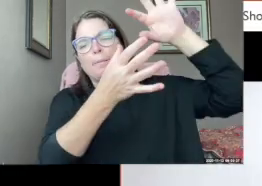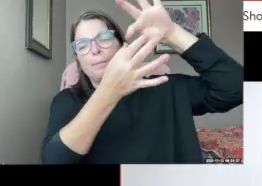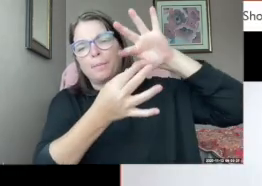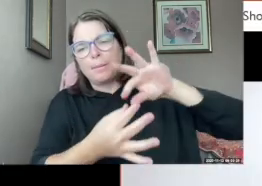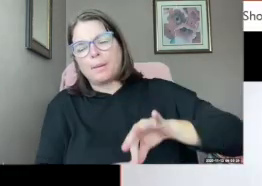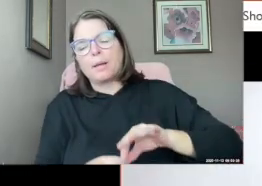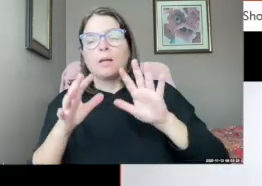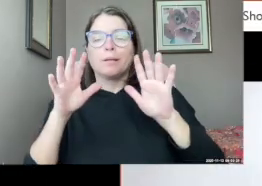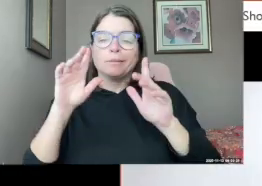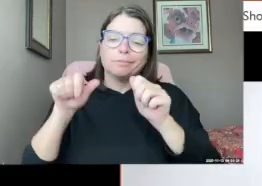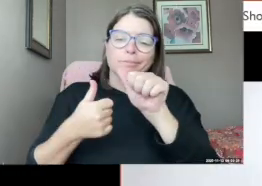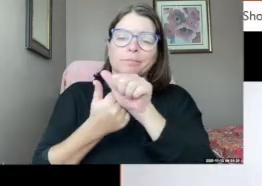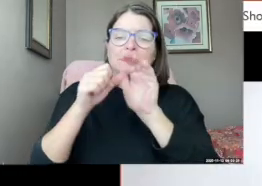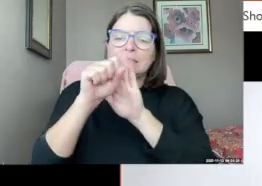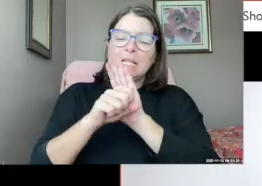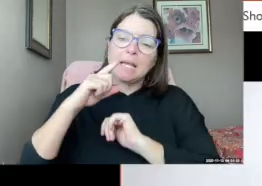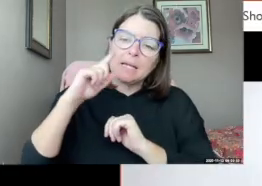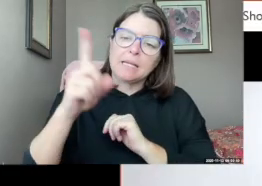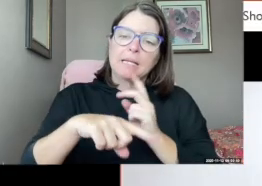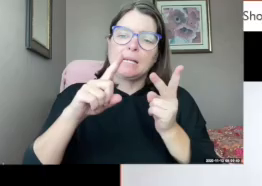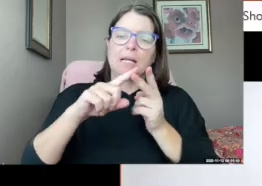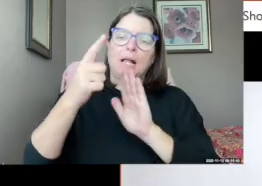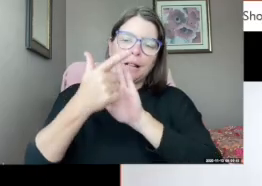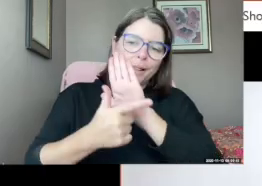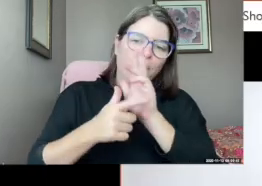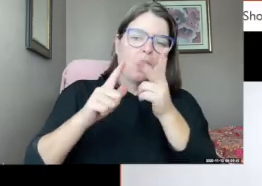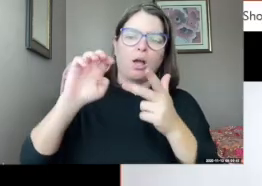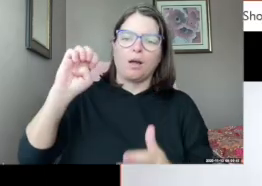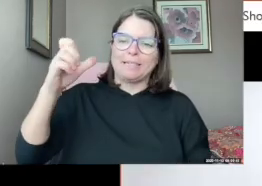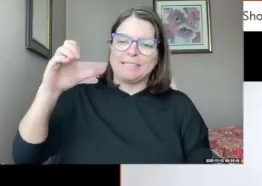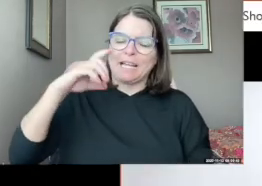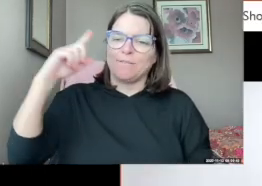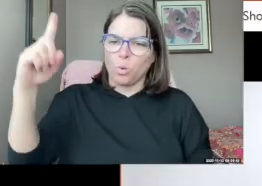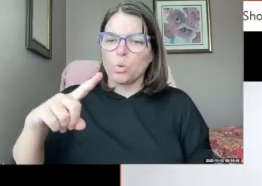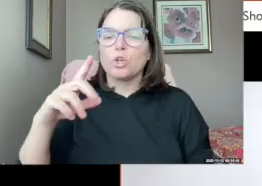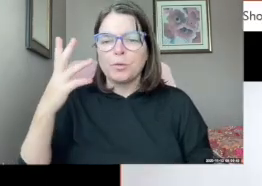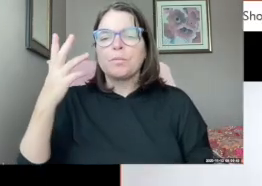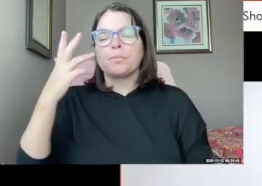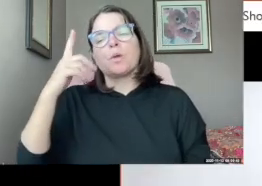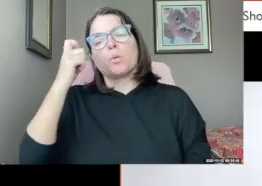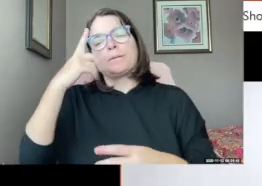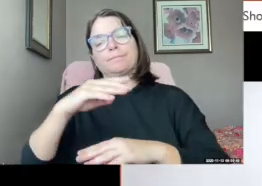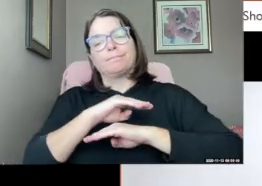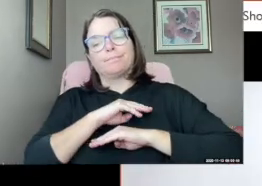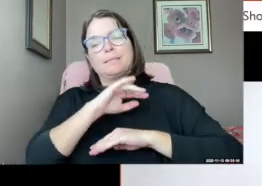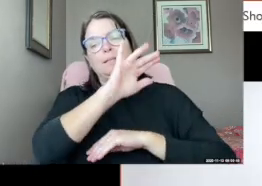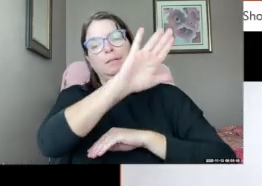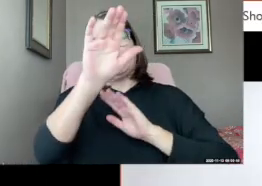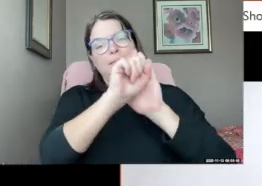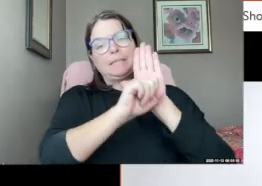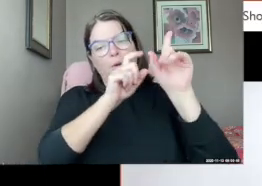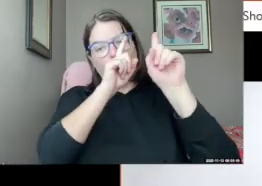by various state mandates, legislation, and executive orders. In addition to meeting state